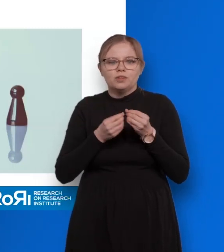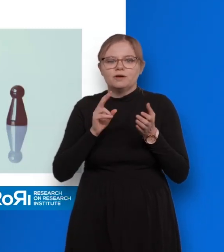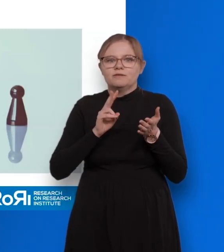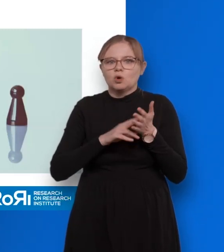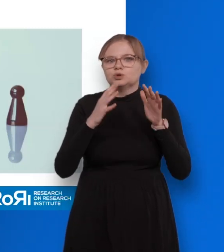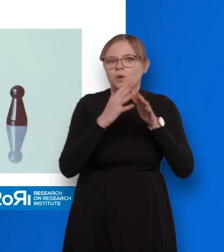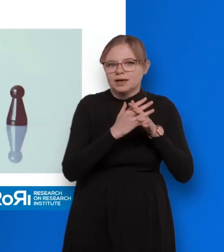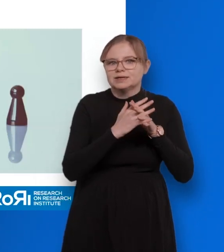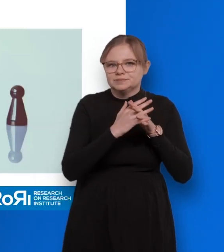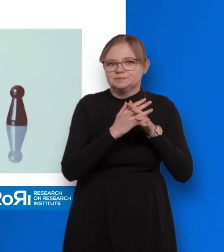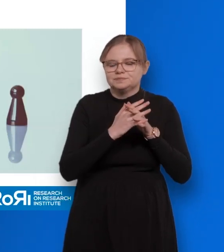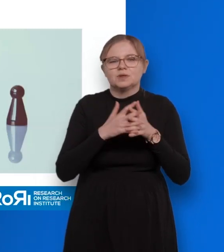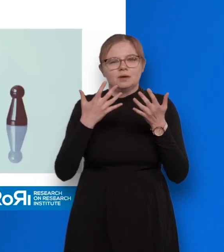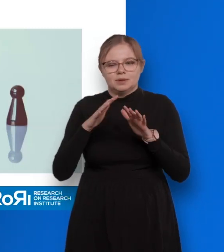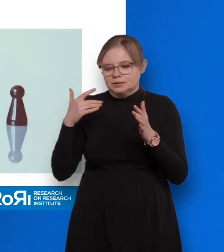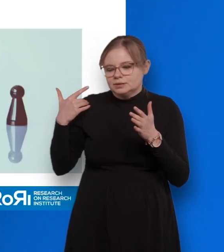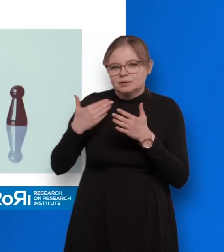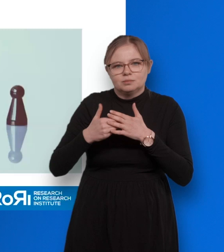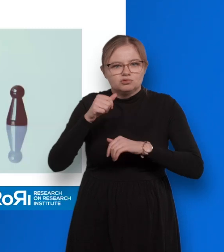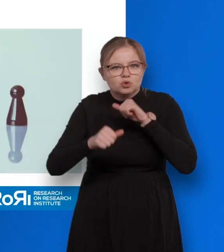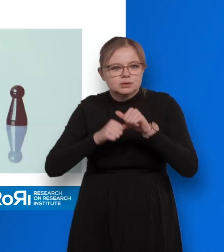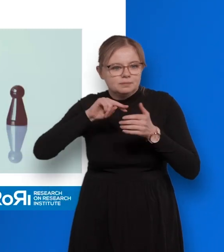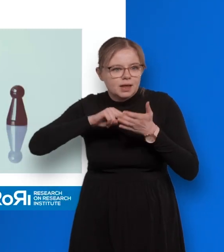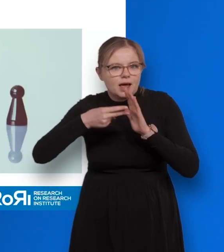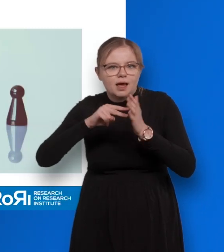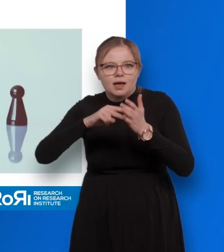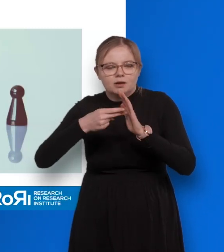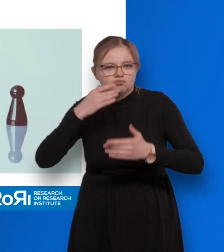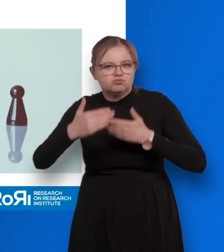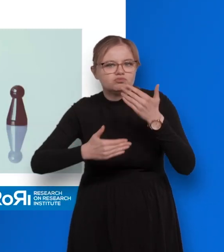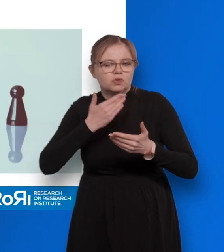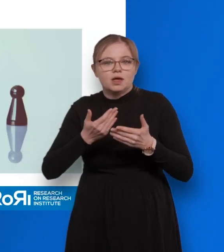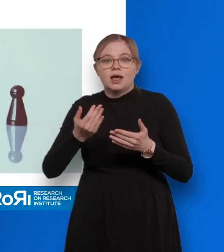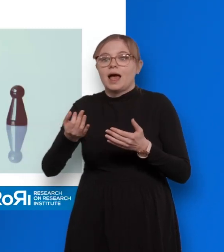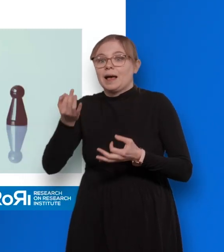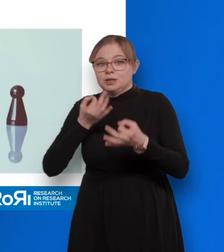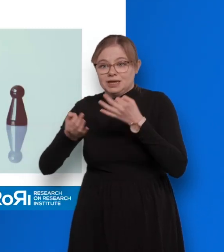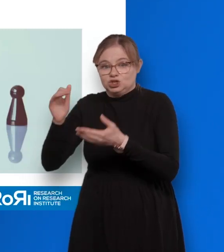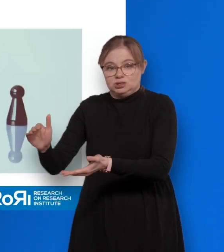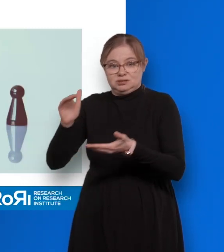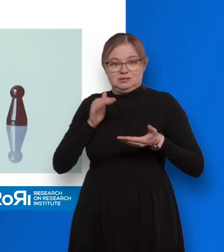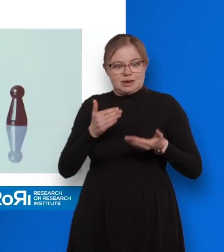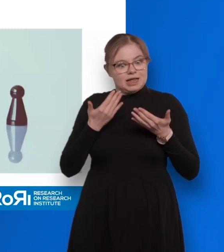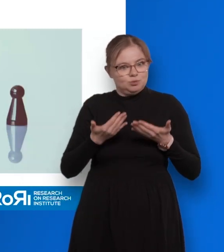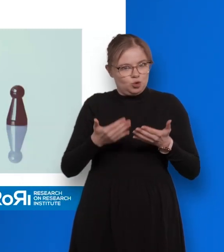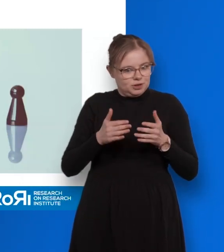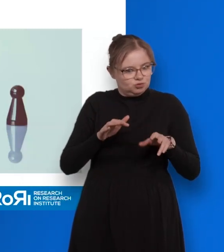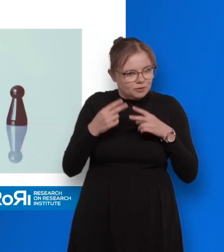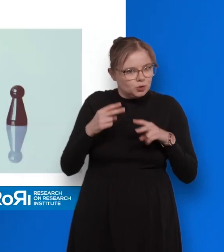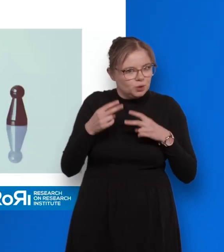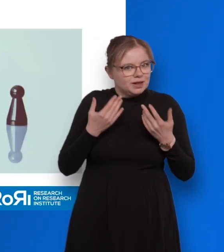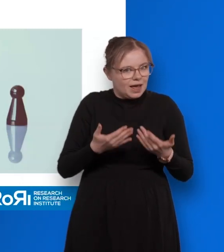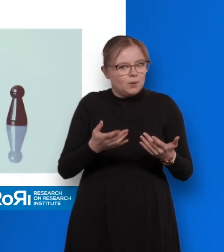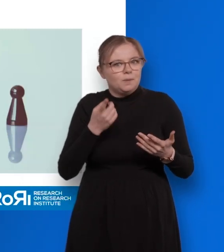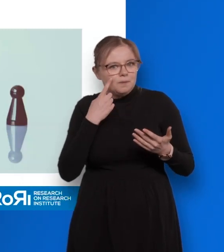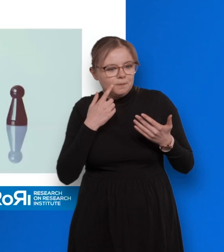this. What has happened is we went through a process of planning this, and the applications have been received and are currently being